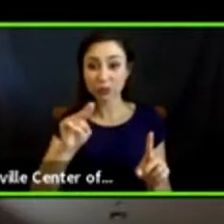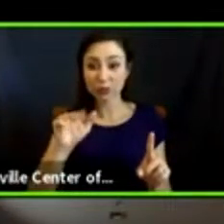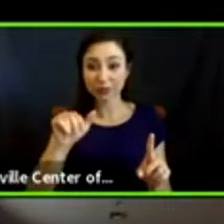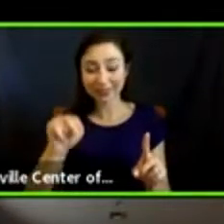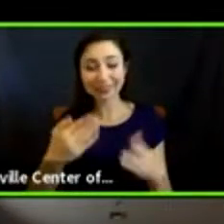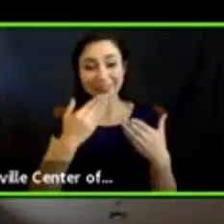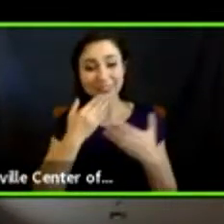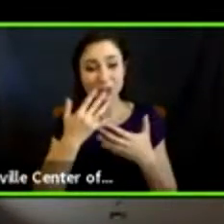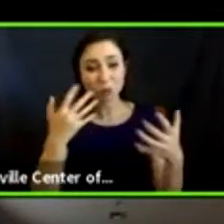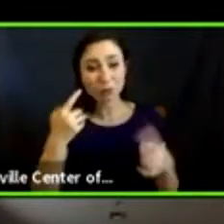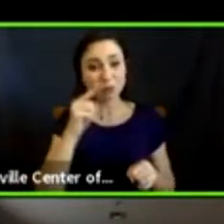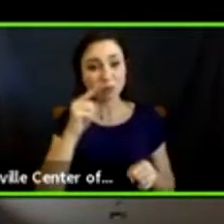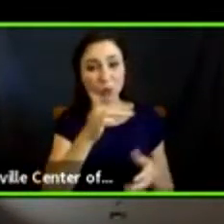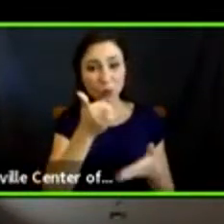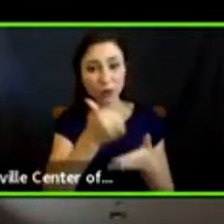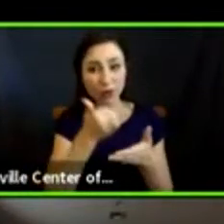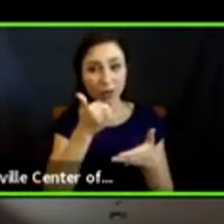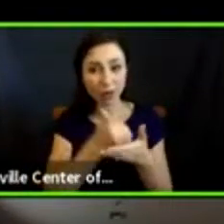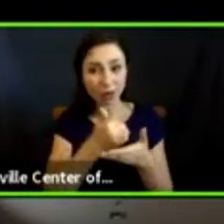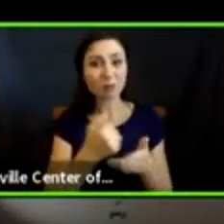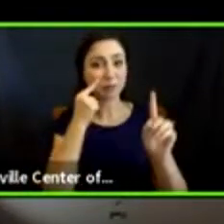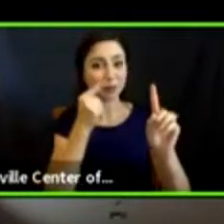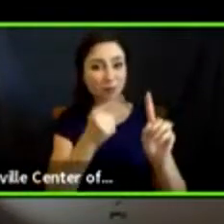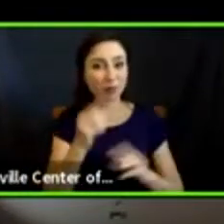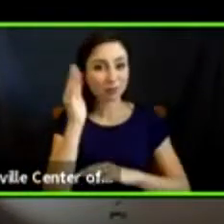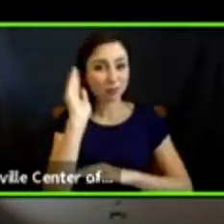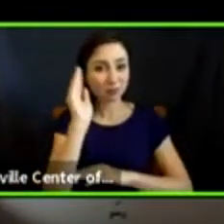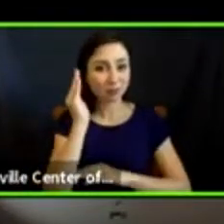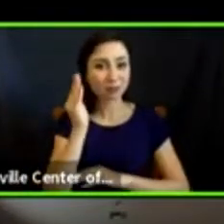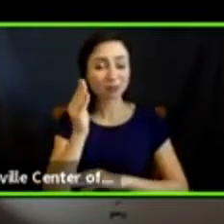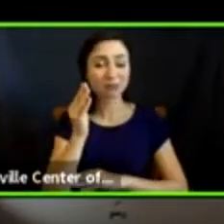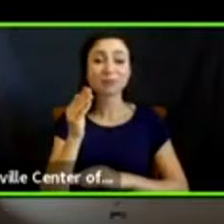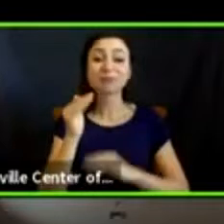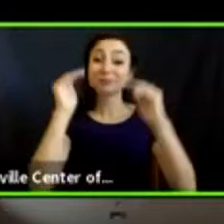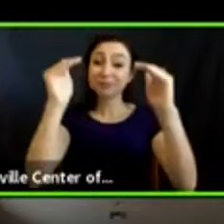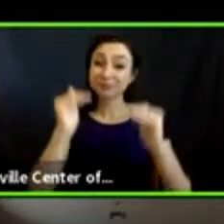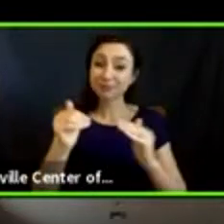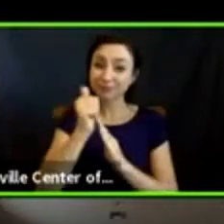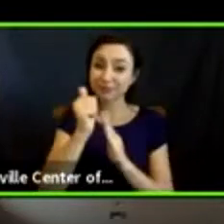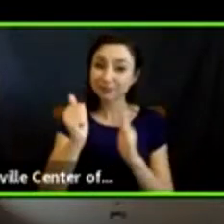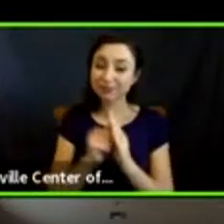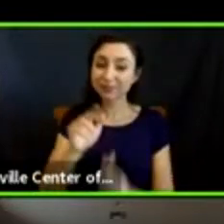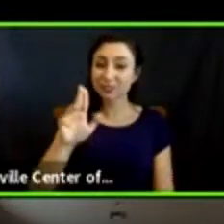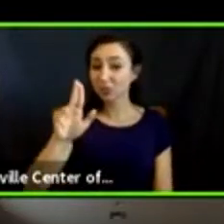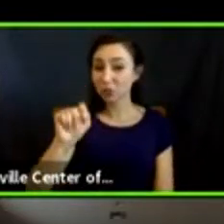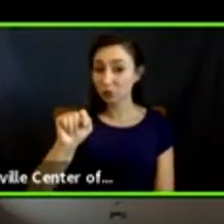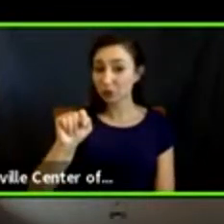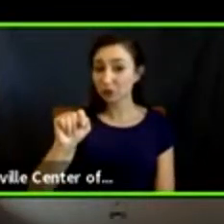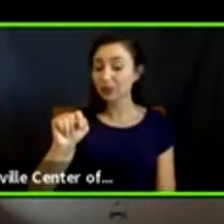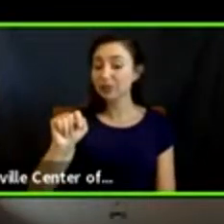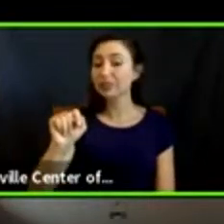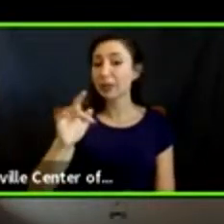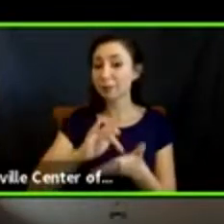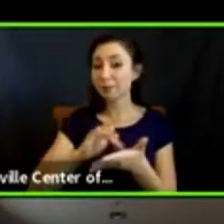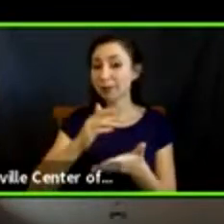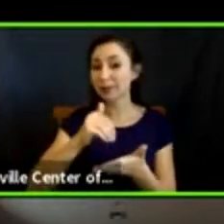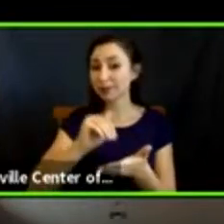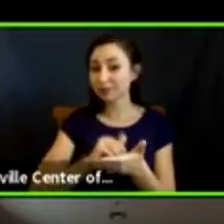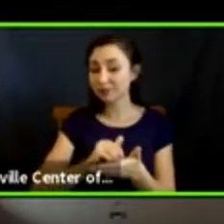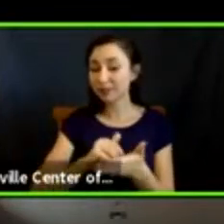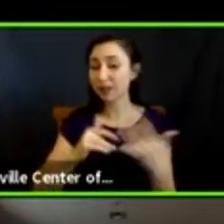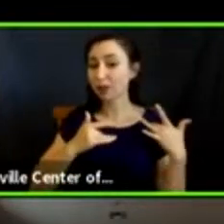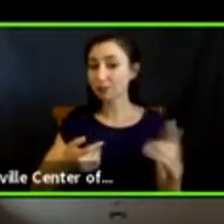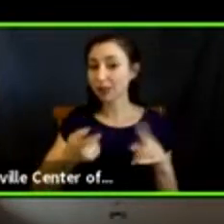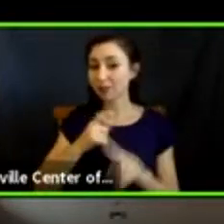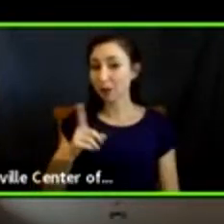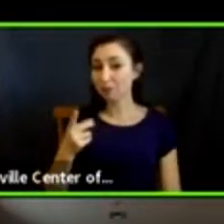presentation. And next item on the agenda is the University of Tennessee Medical Center Knoxville data update from Dr.